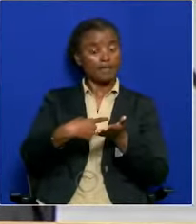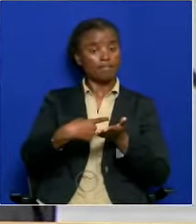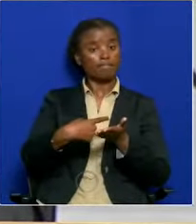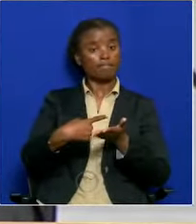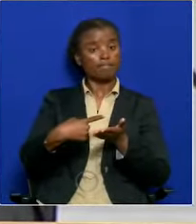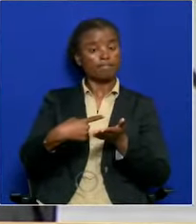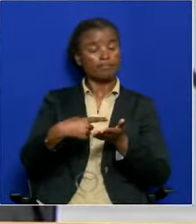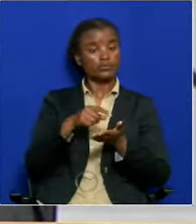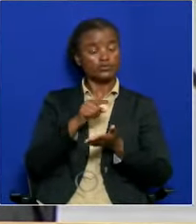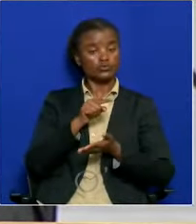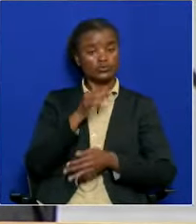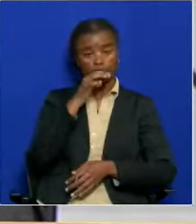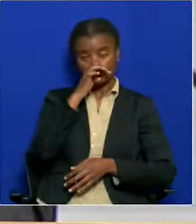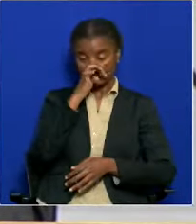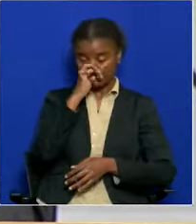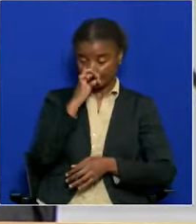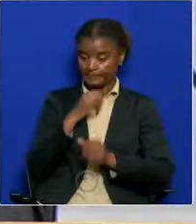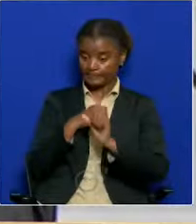Okay? Yes.